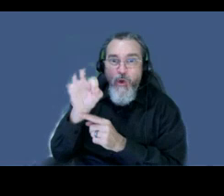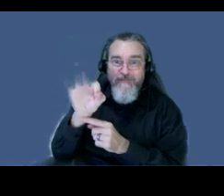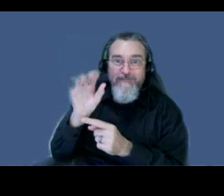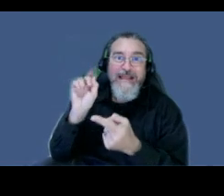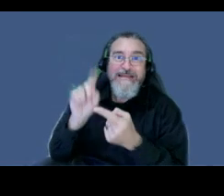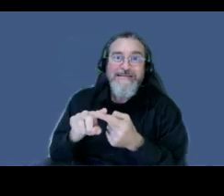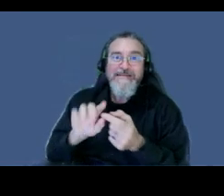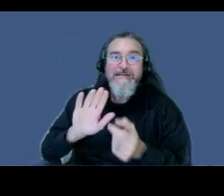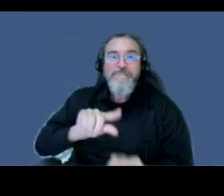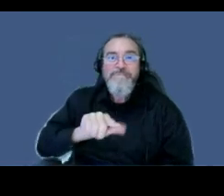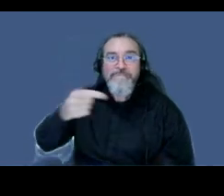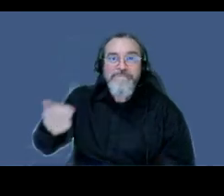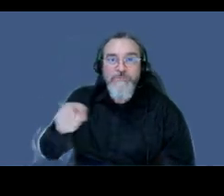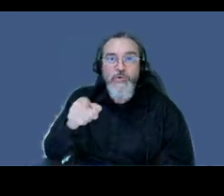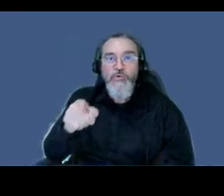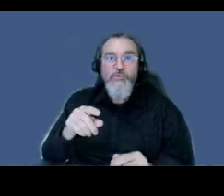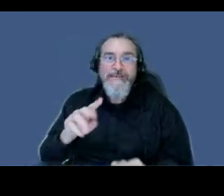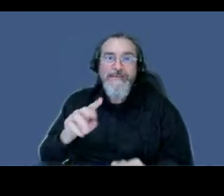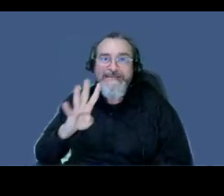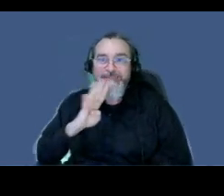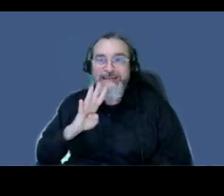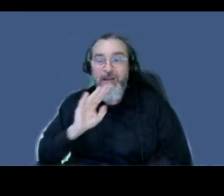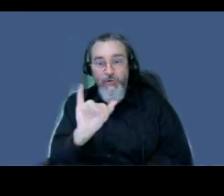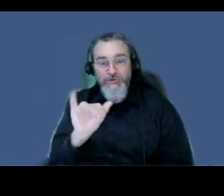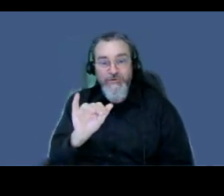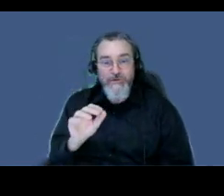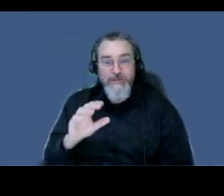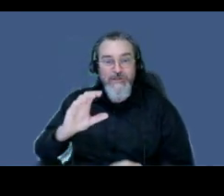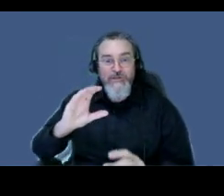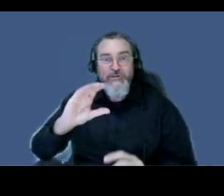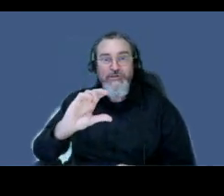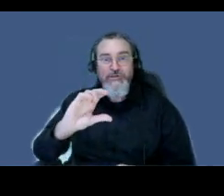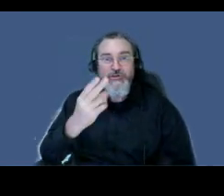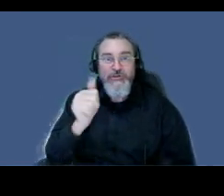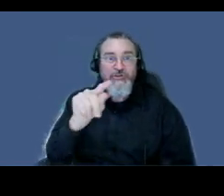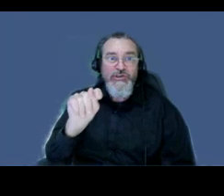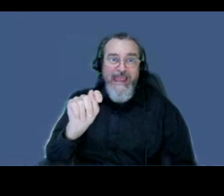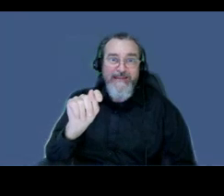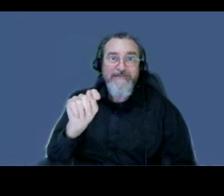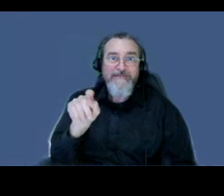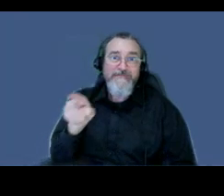also there's some helpful information in the chat that'll help you to change your name to Roderick, not Pochi Fung.